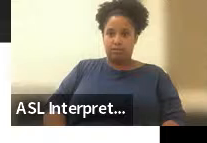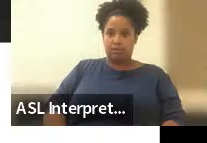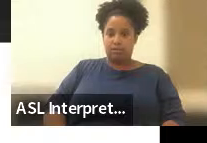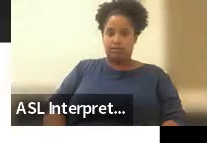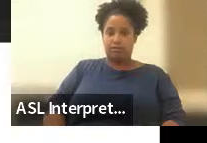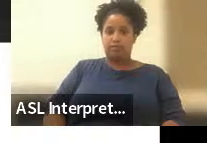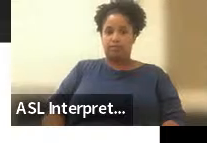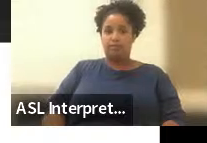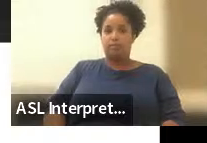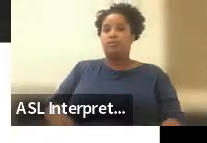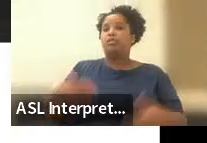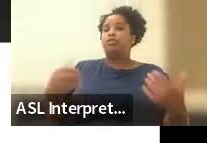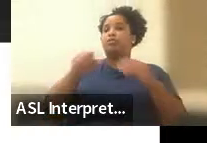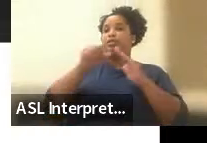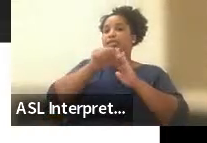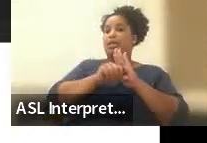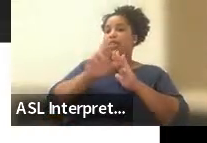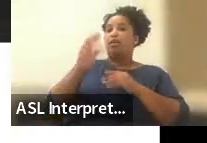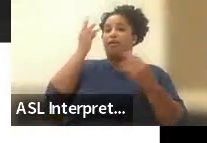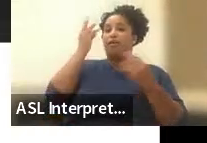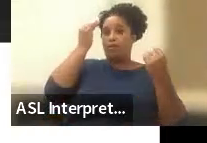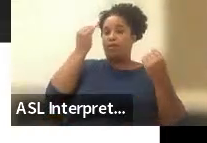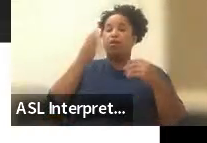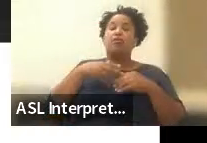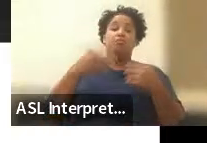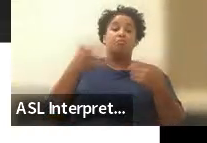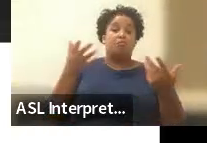The state's rationale is that